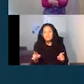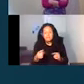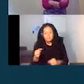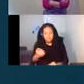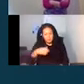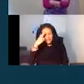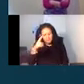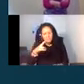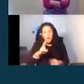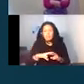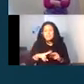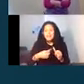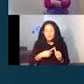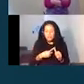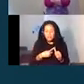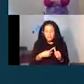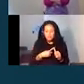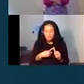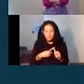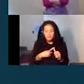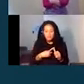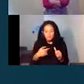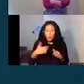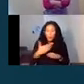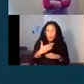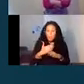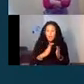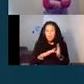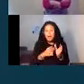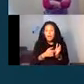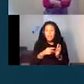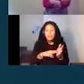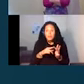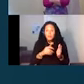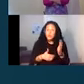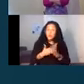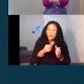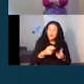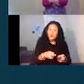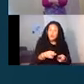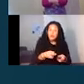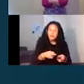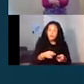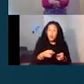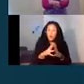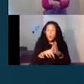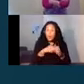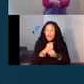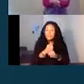"My name is Florence Attridge, and I work at Marconi's New Street Winding Shop,